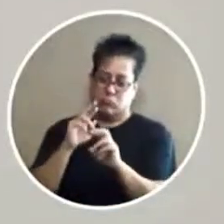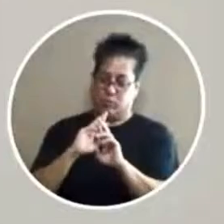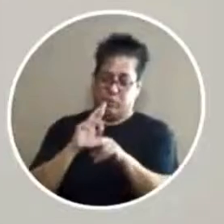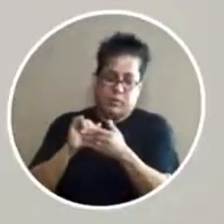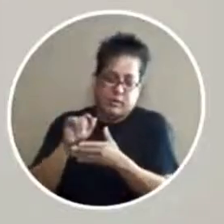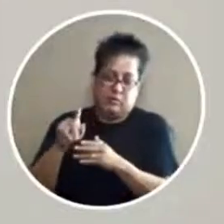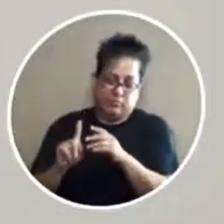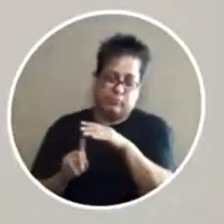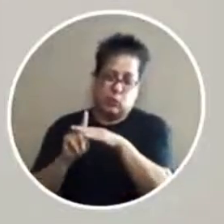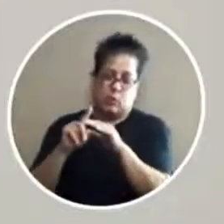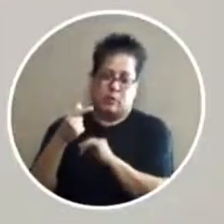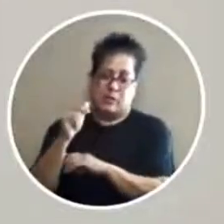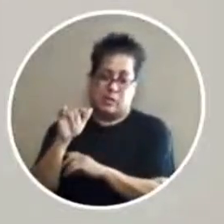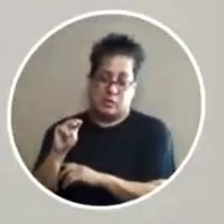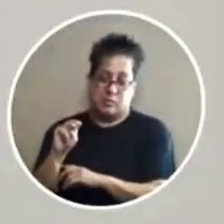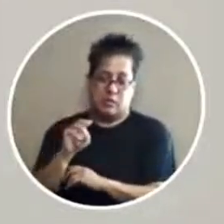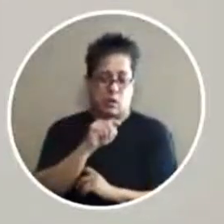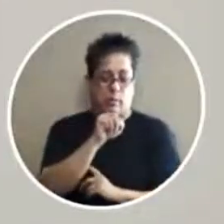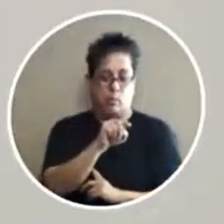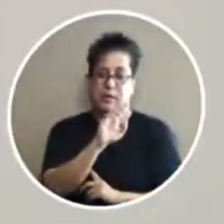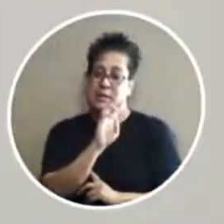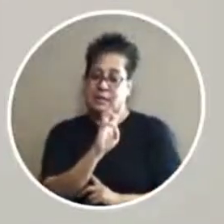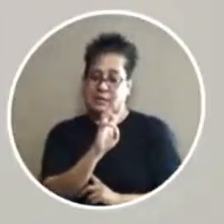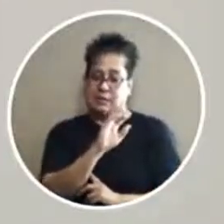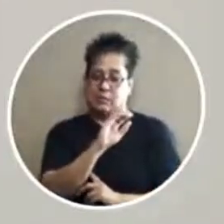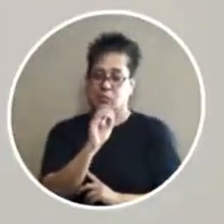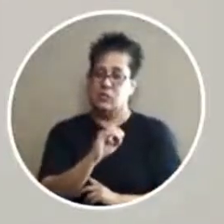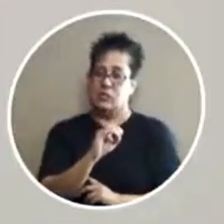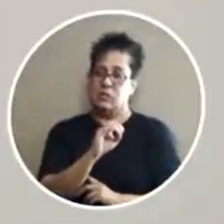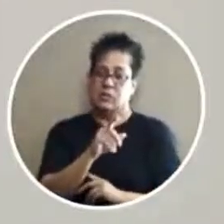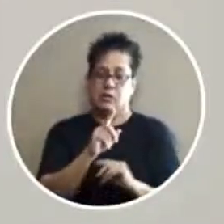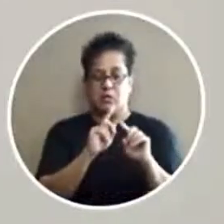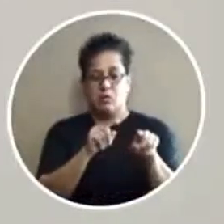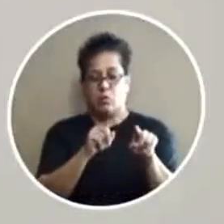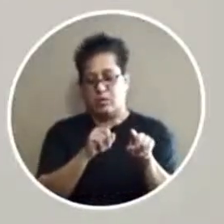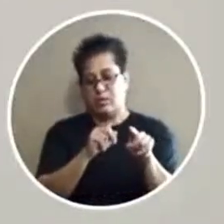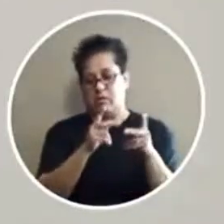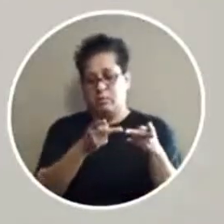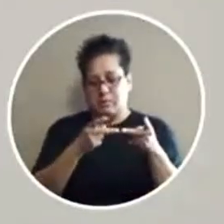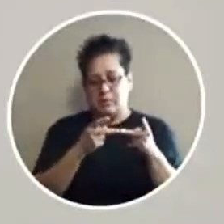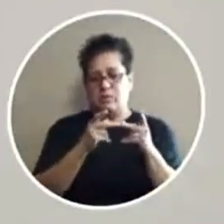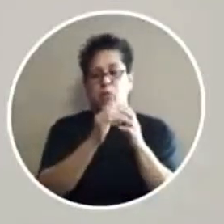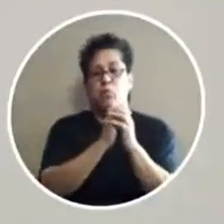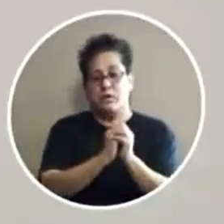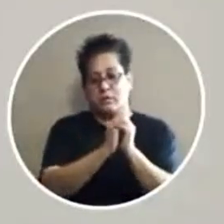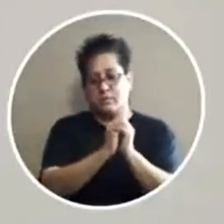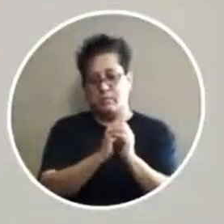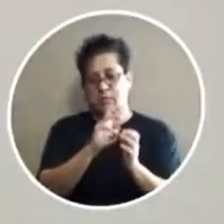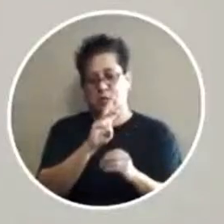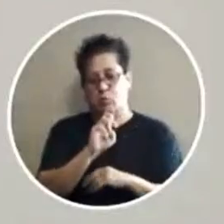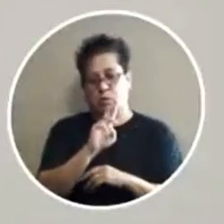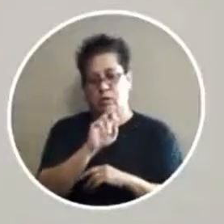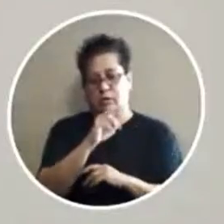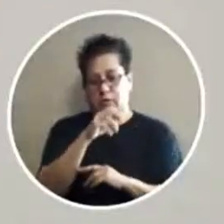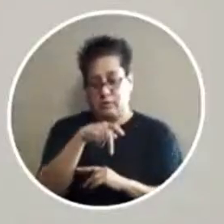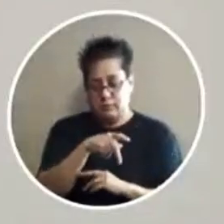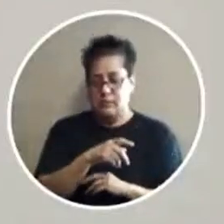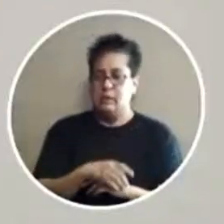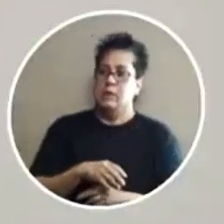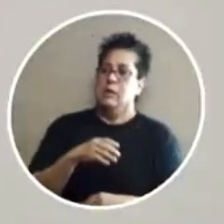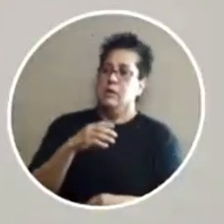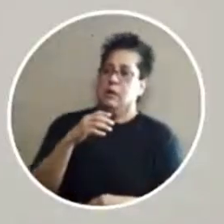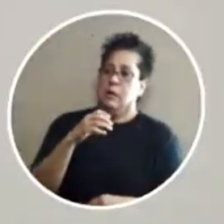And 0.6% attended places of worship. So we have,